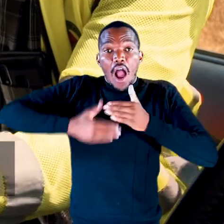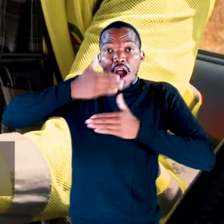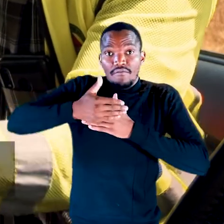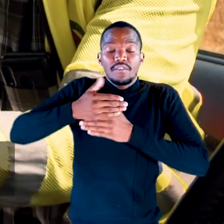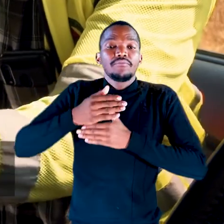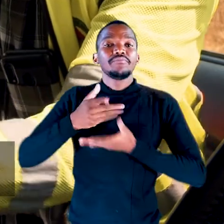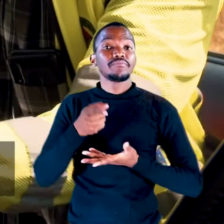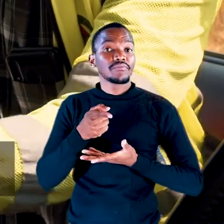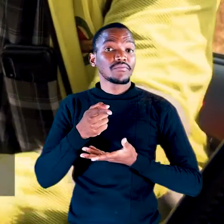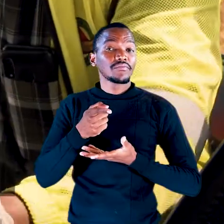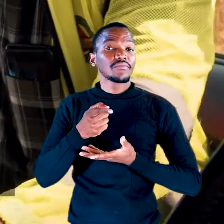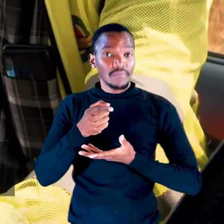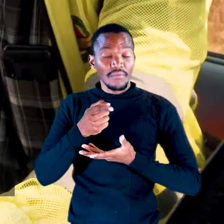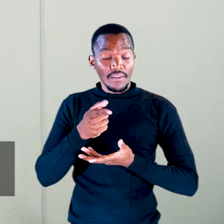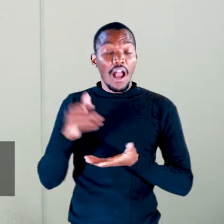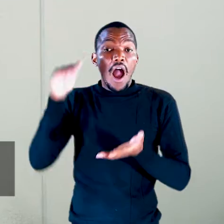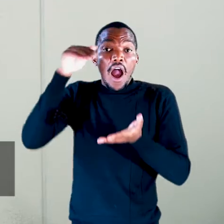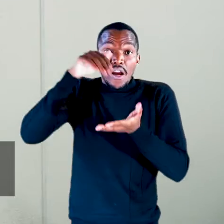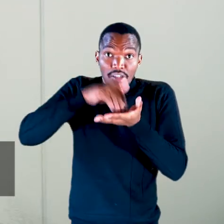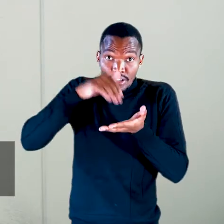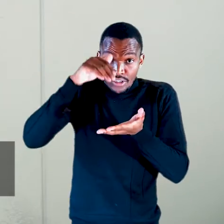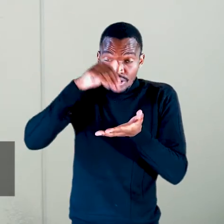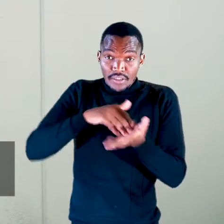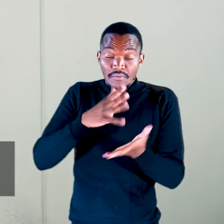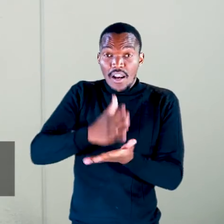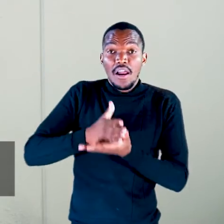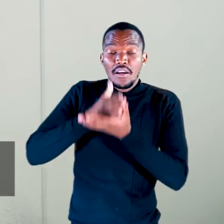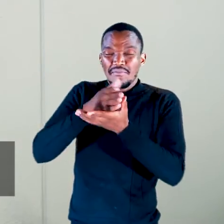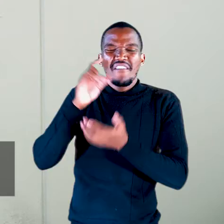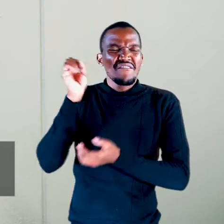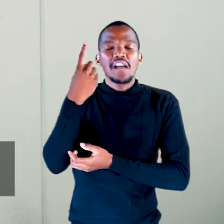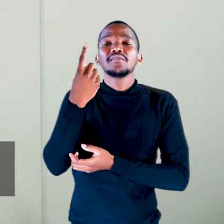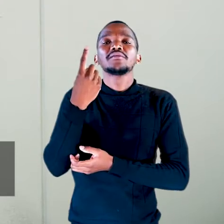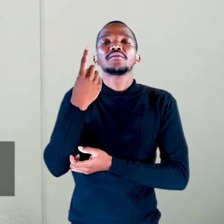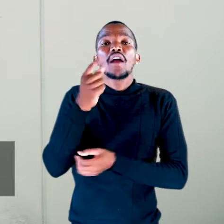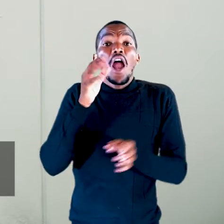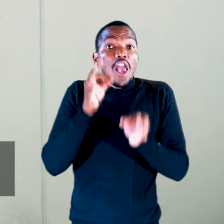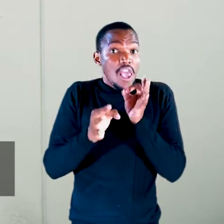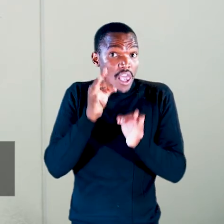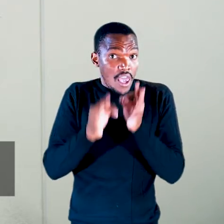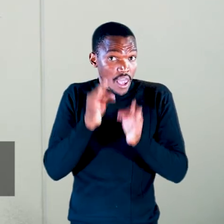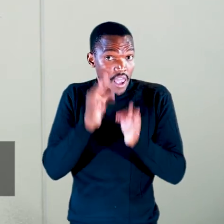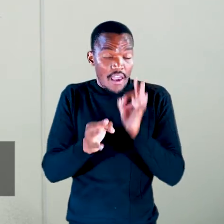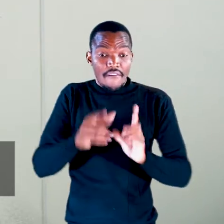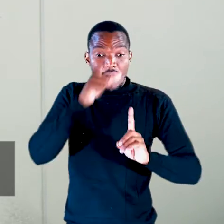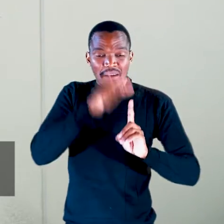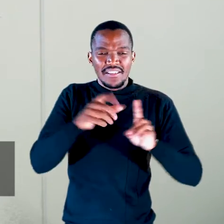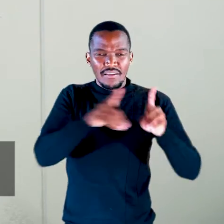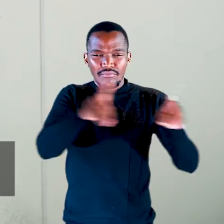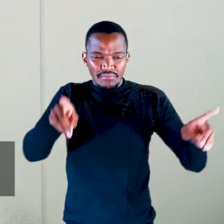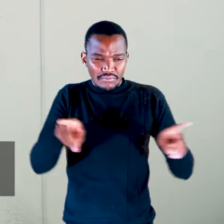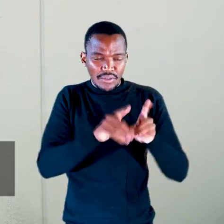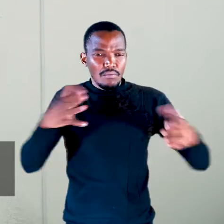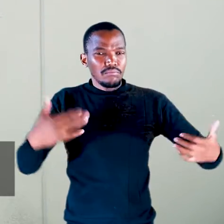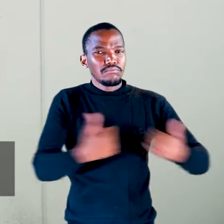Okay. Kgobalo ya madi a mantsi re neela priority one kana ga e le gore motho re ithela mo kotsing go na le bangwe batho